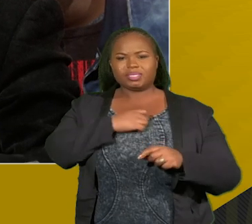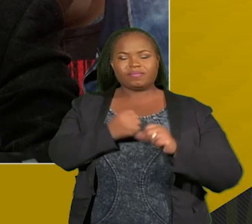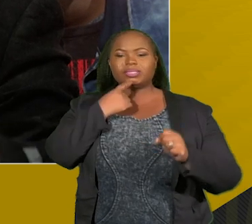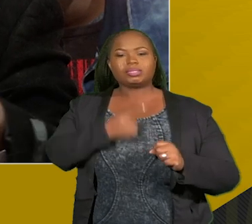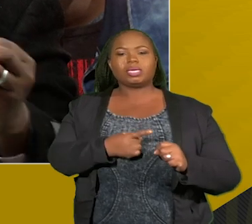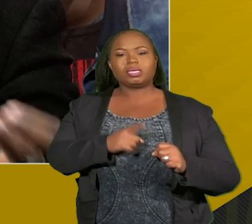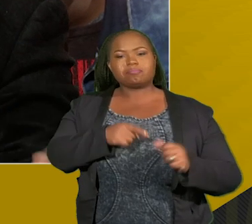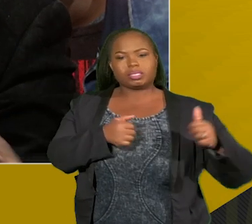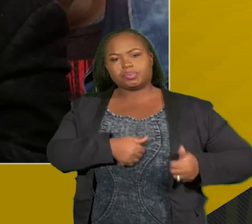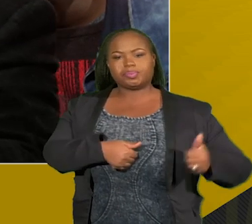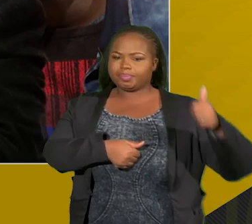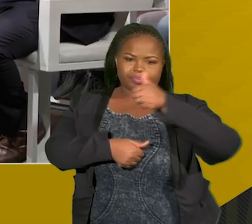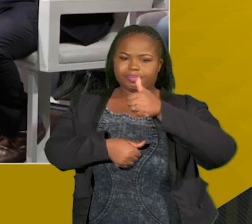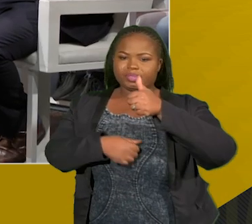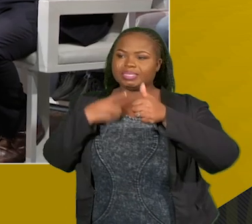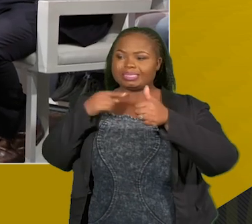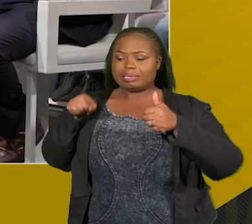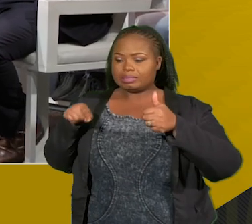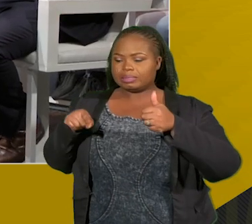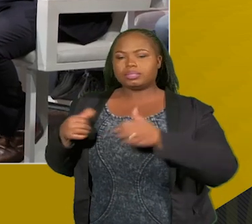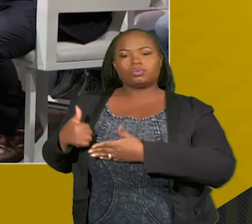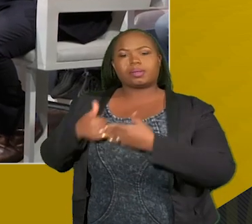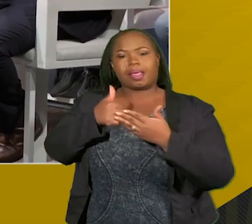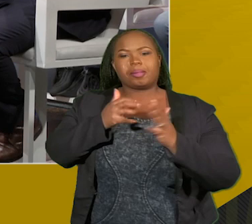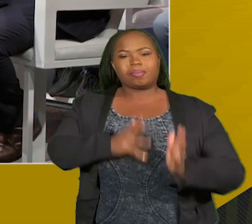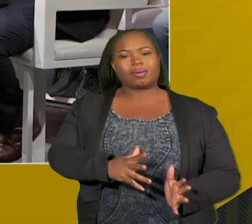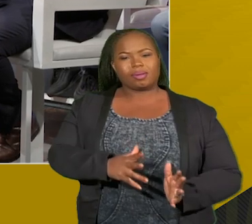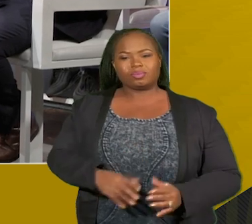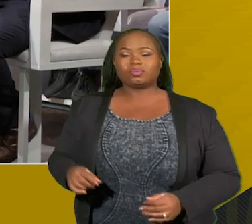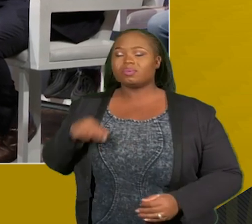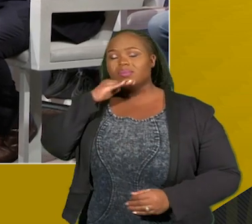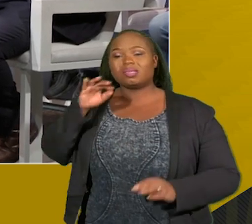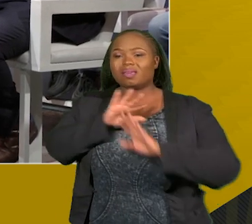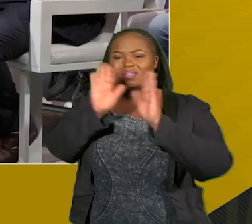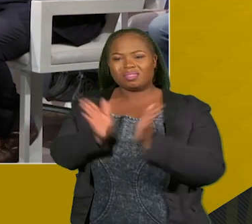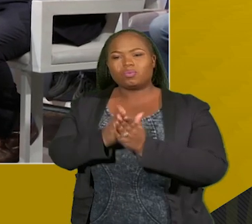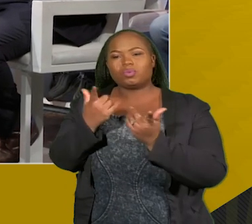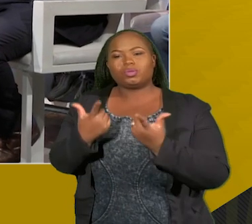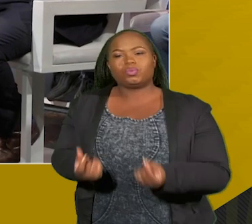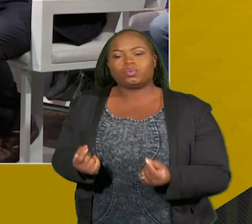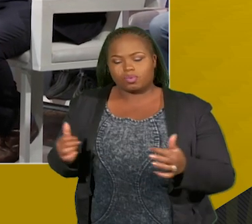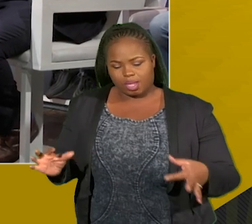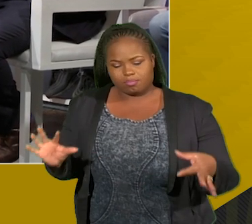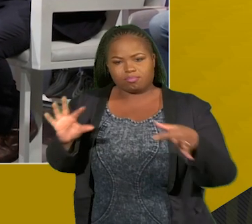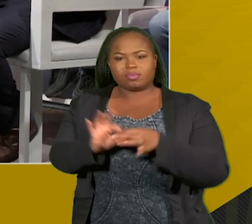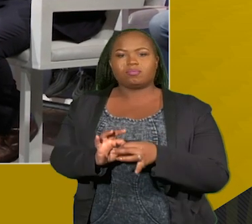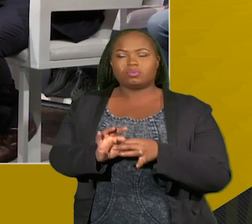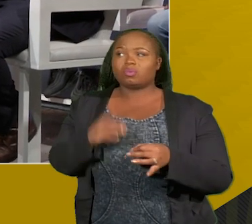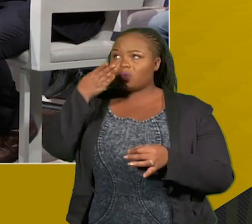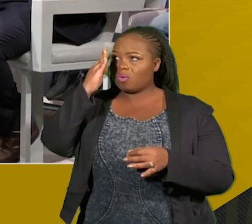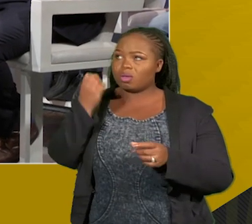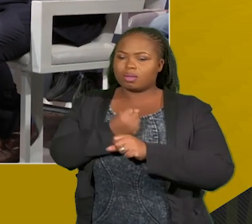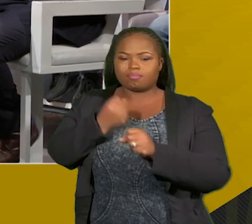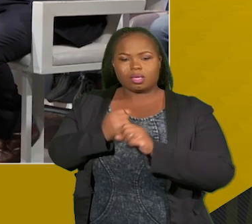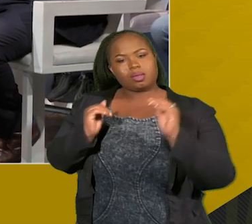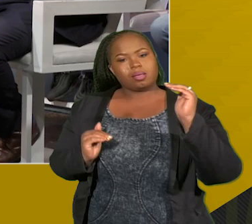say that. He urile mosadi ki help meet. So meaning everything so modimo created a balance. Mara